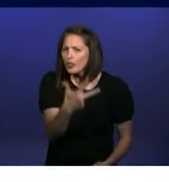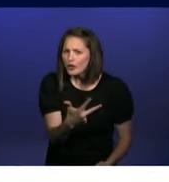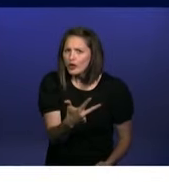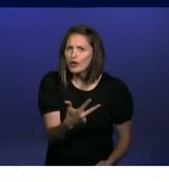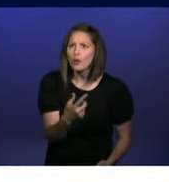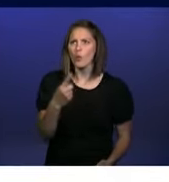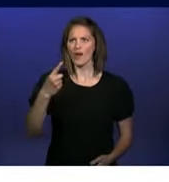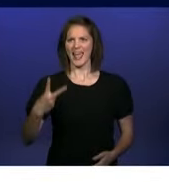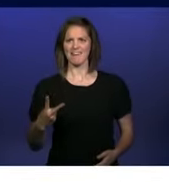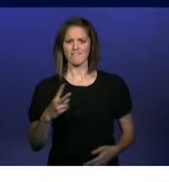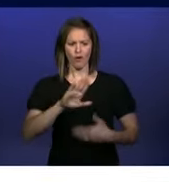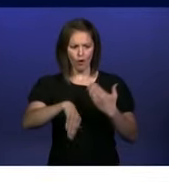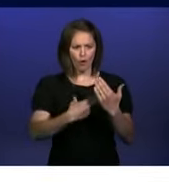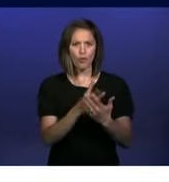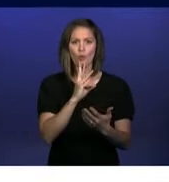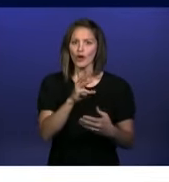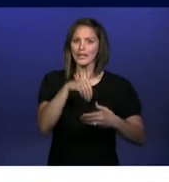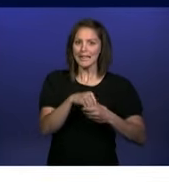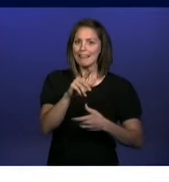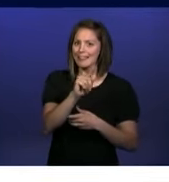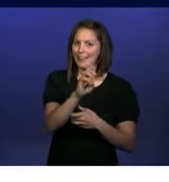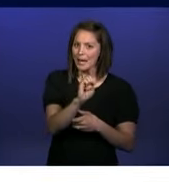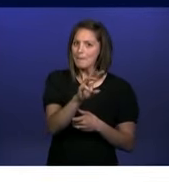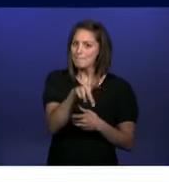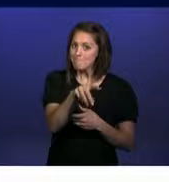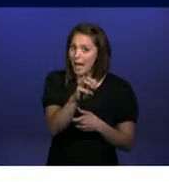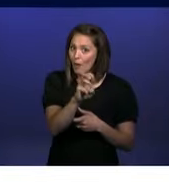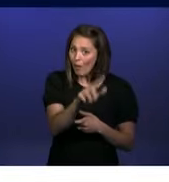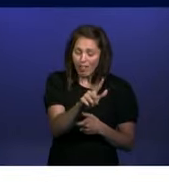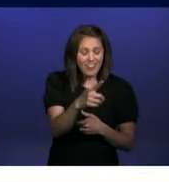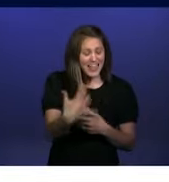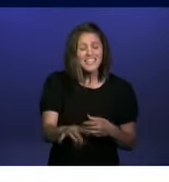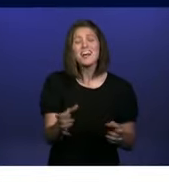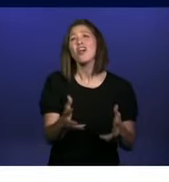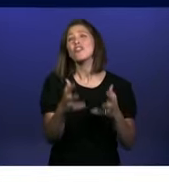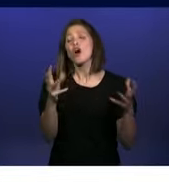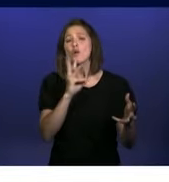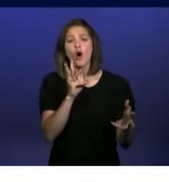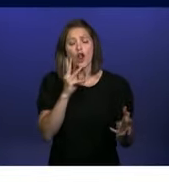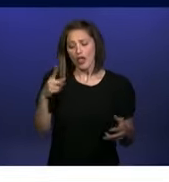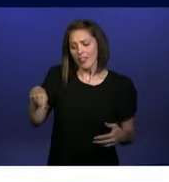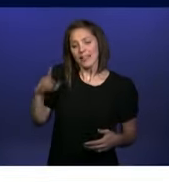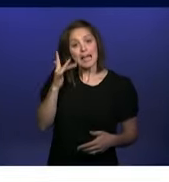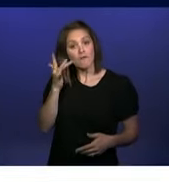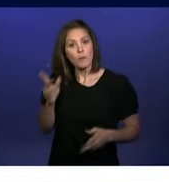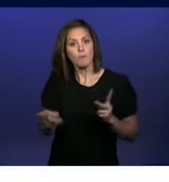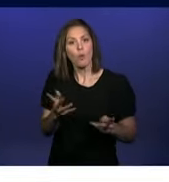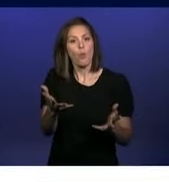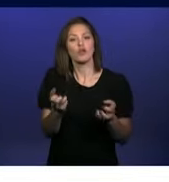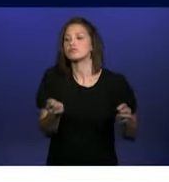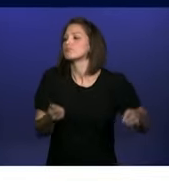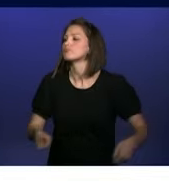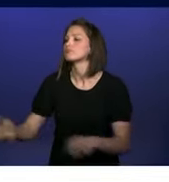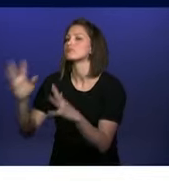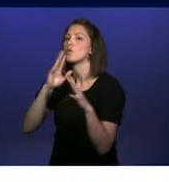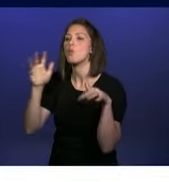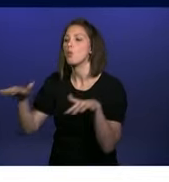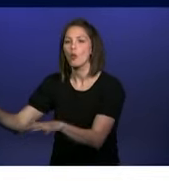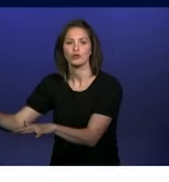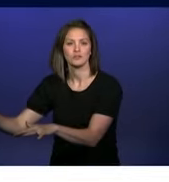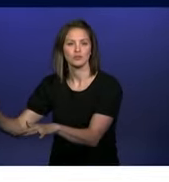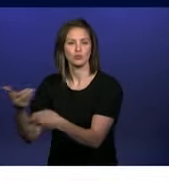of all the water that's in Lake Powell at any one given time. It's ridiculous. And then they want to come get more of our water. Look, the Colorado